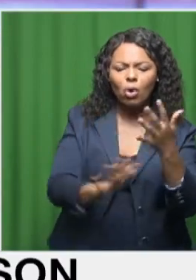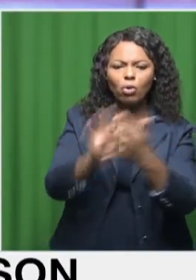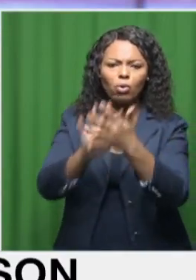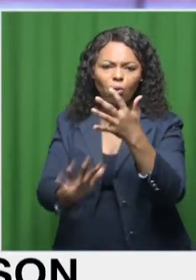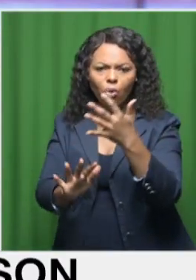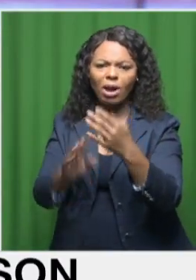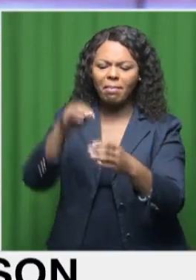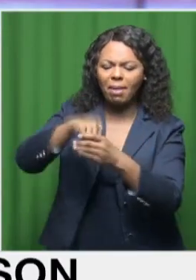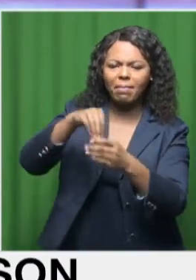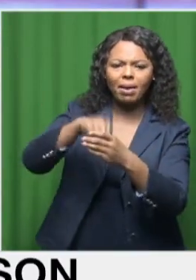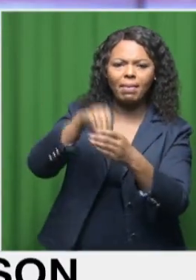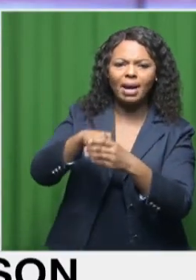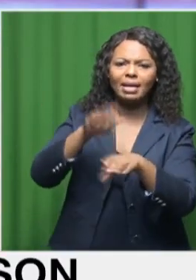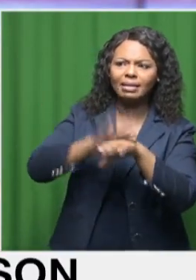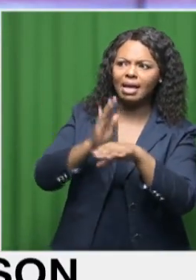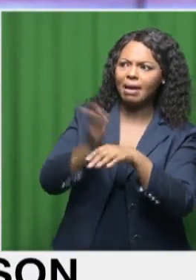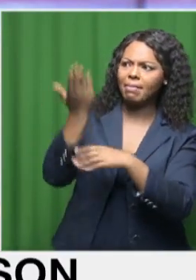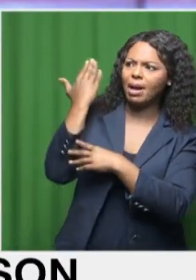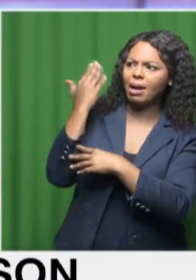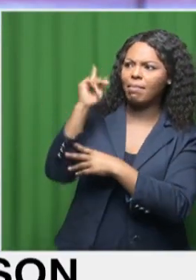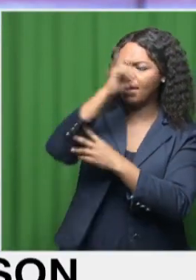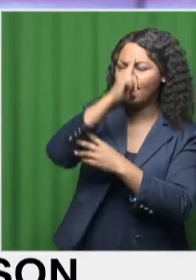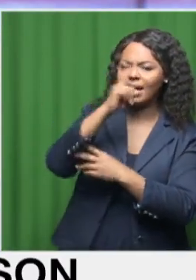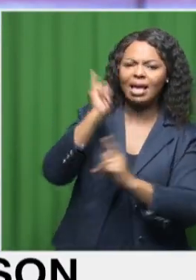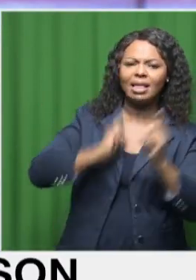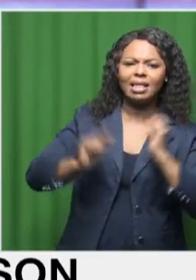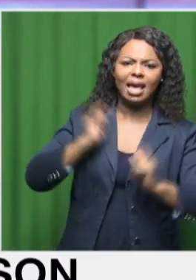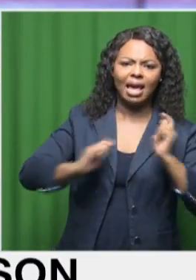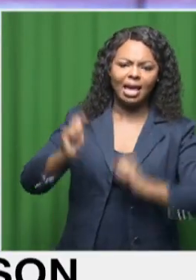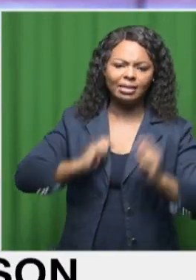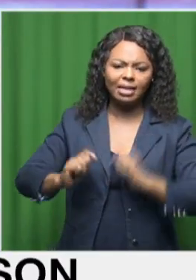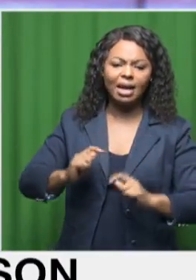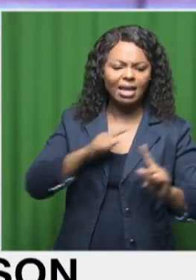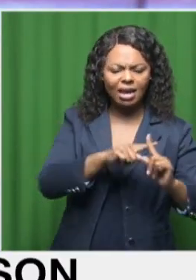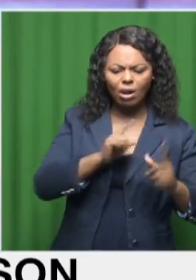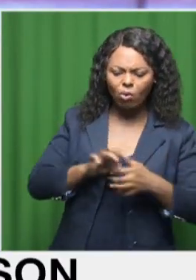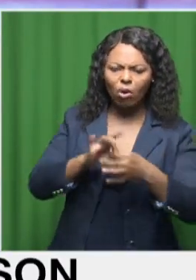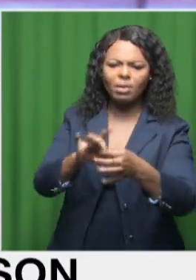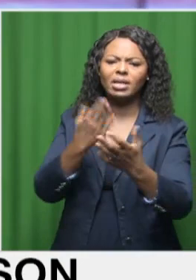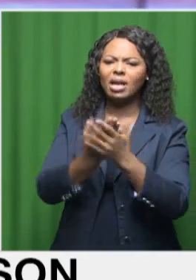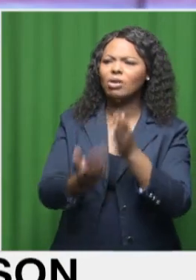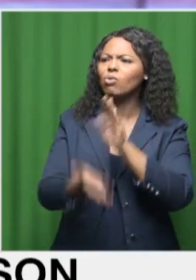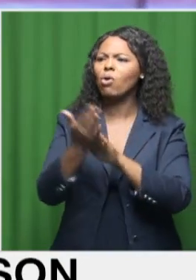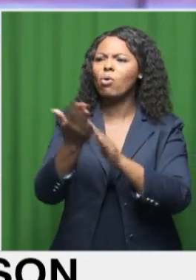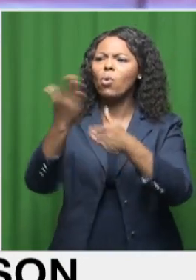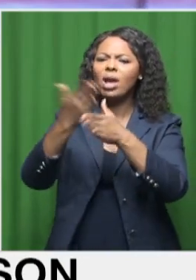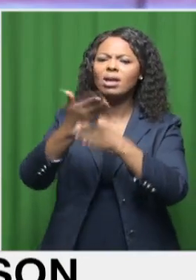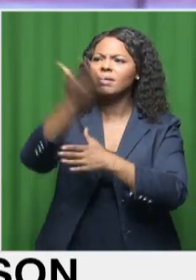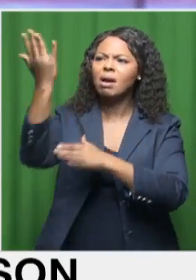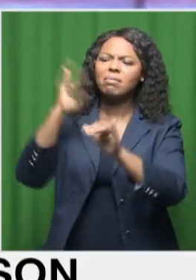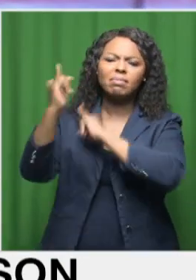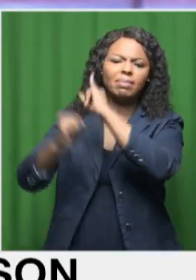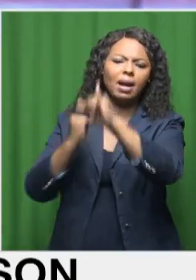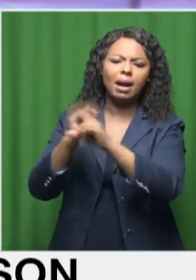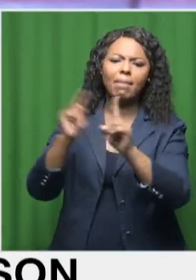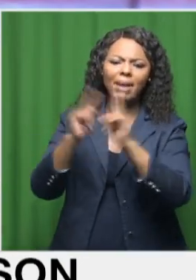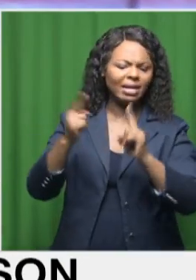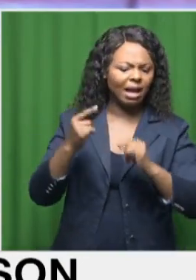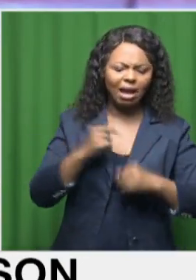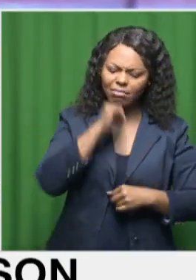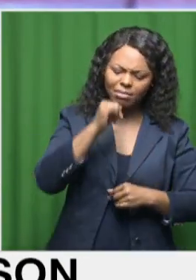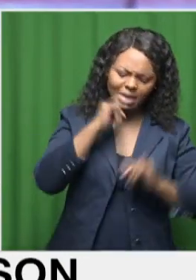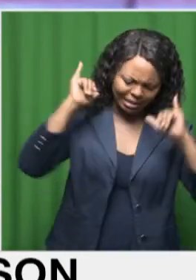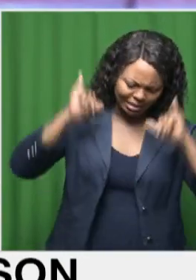was then at the time seen as black theatre. And he committed. He could have gone and worked on Broadway, but he sat here